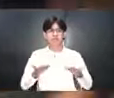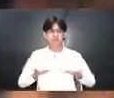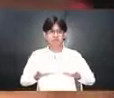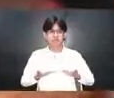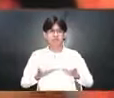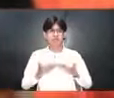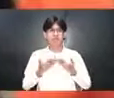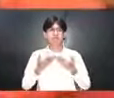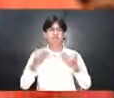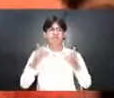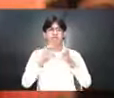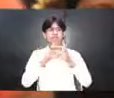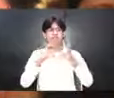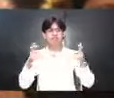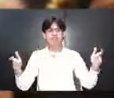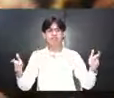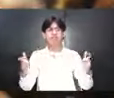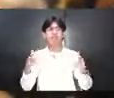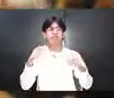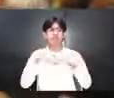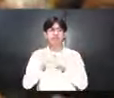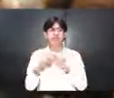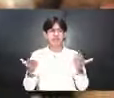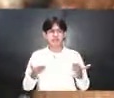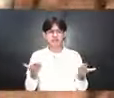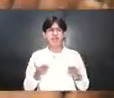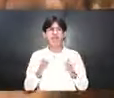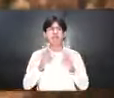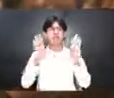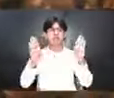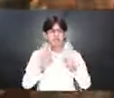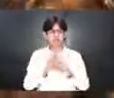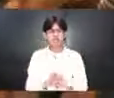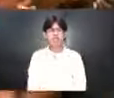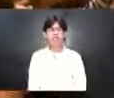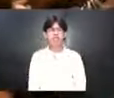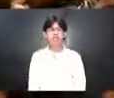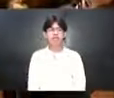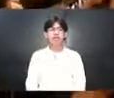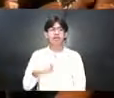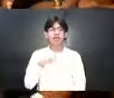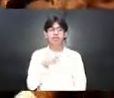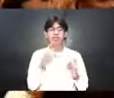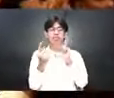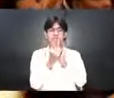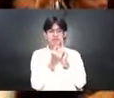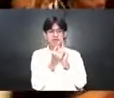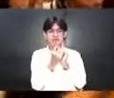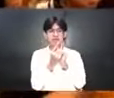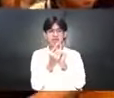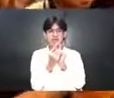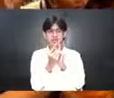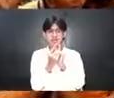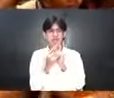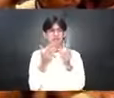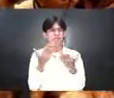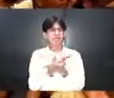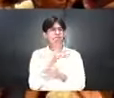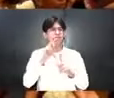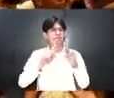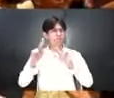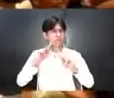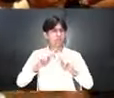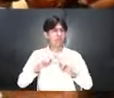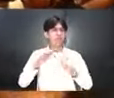this very door, they have met new people whom they can call